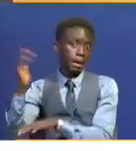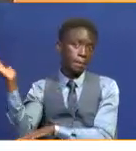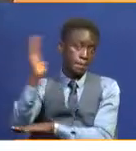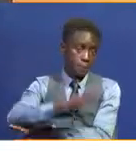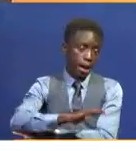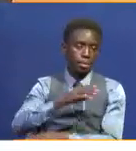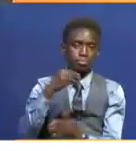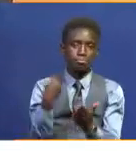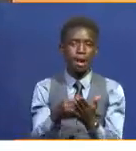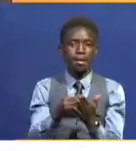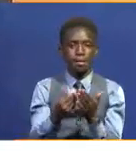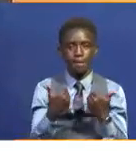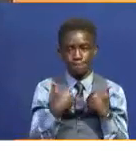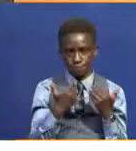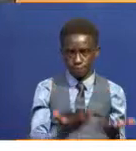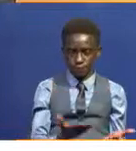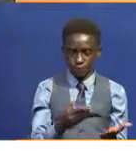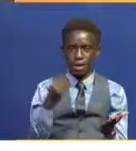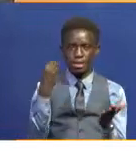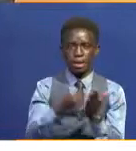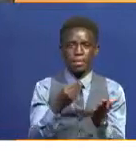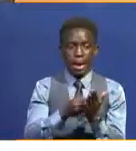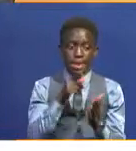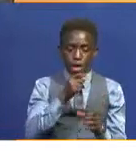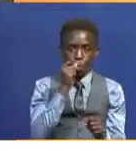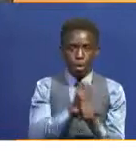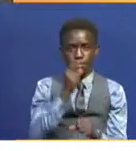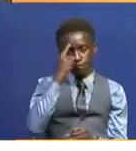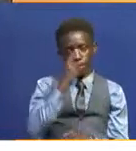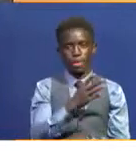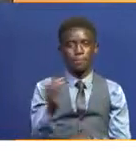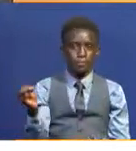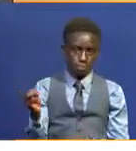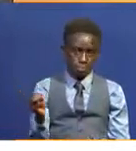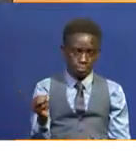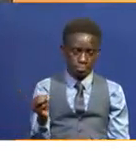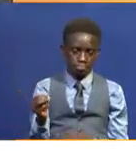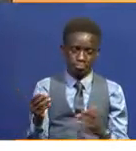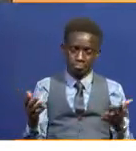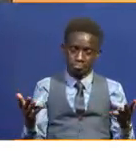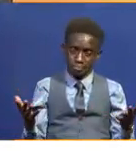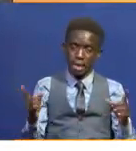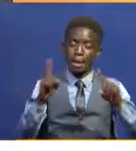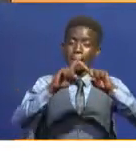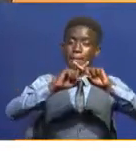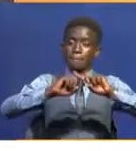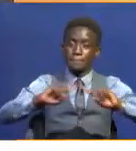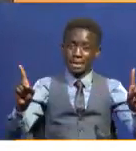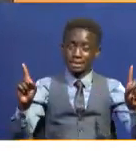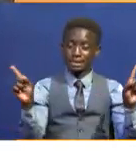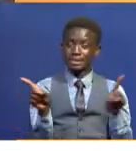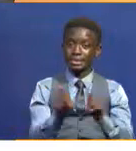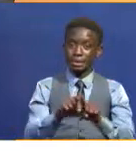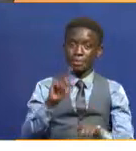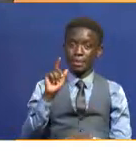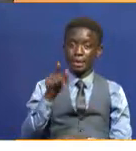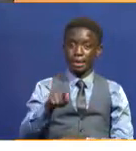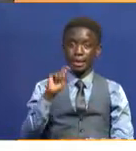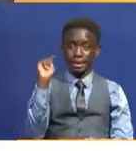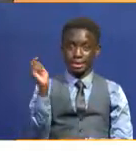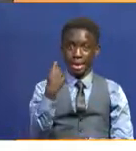and their monies are earning, are working for them. But also, Kenya as a country and as